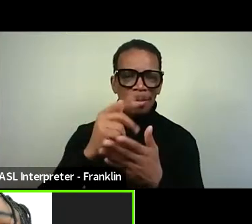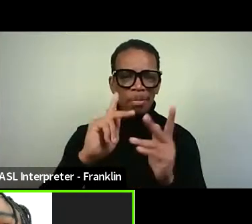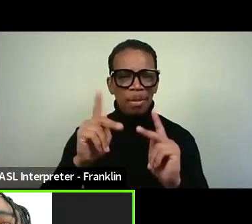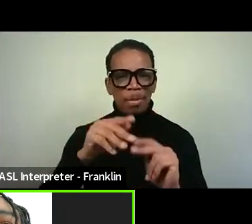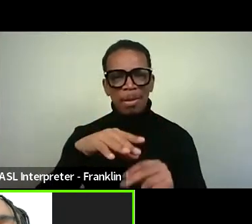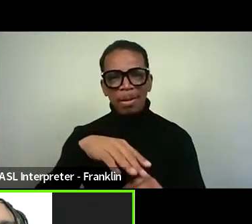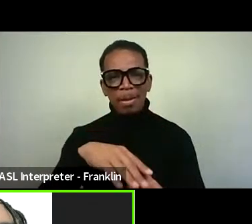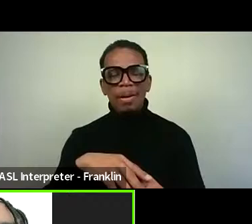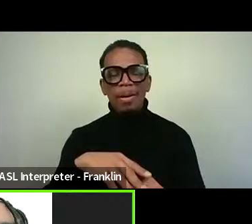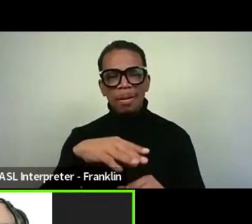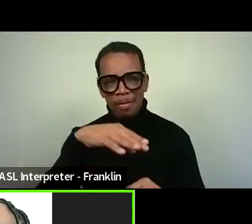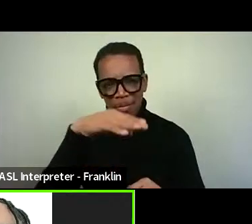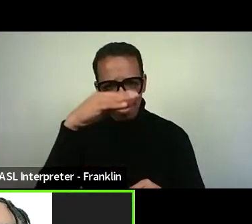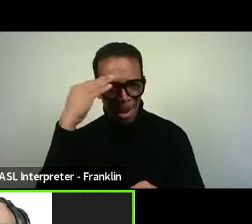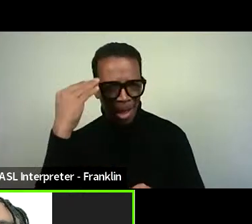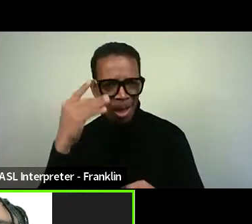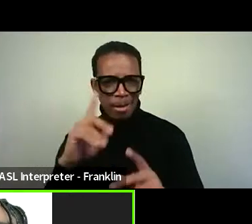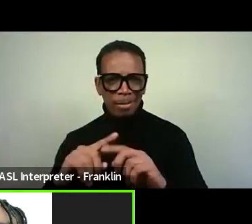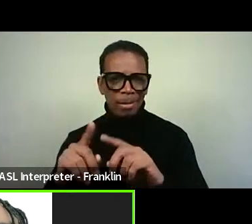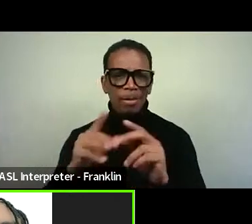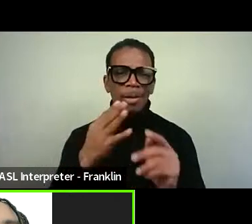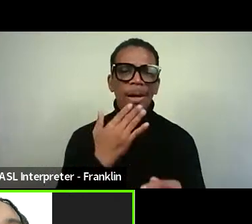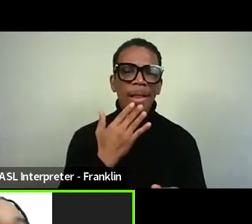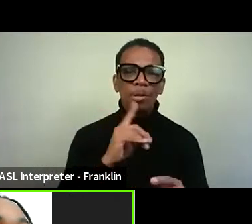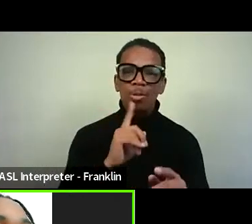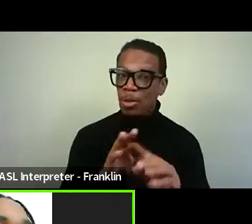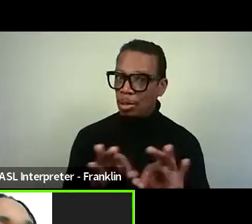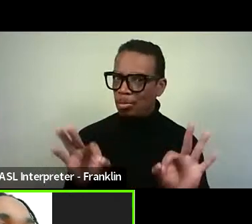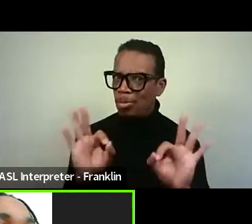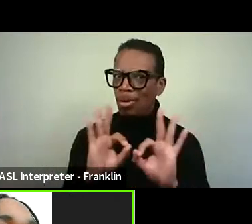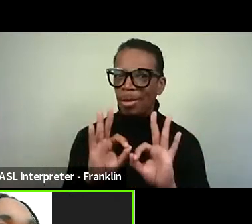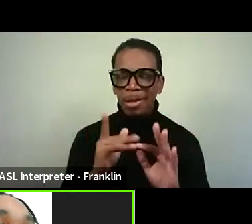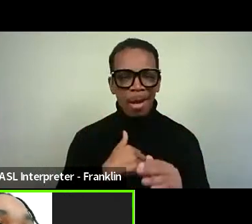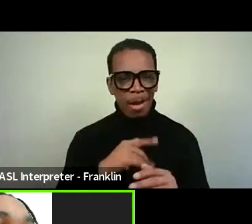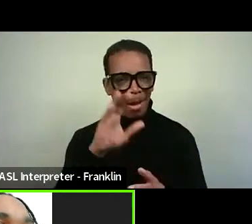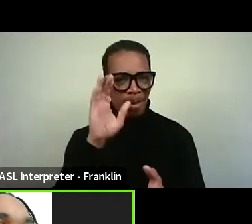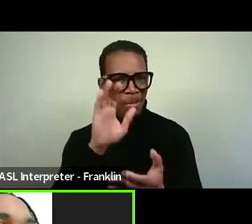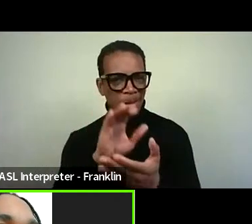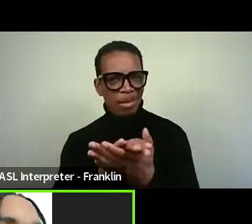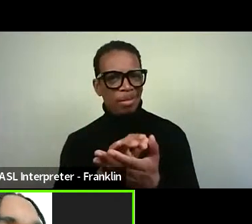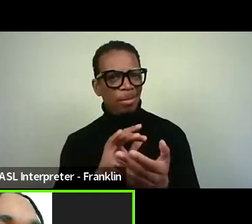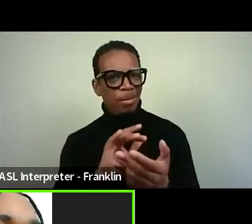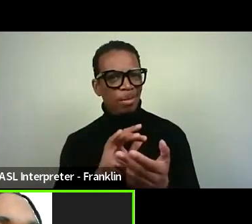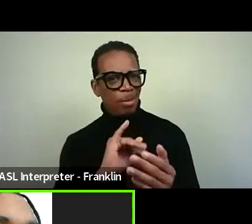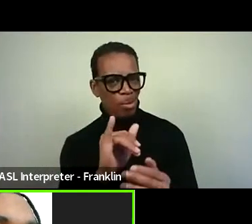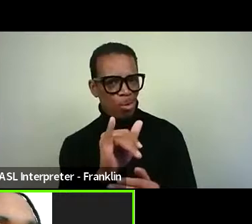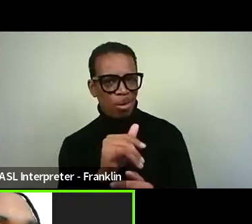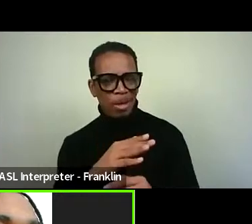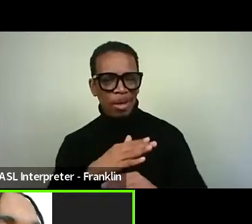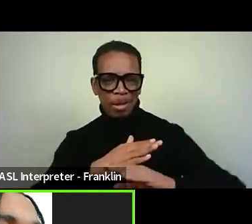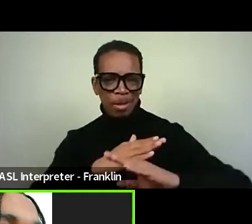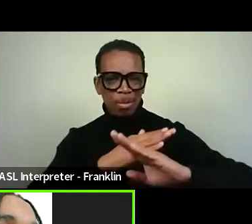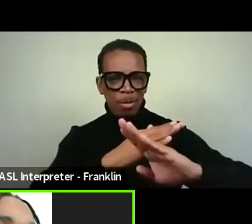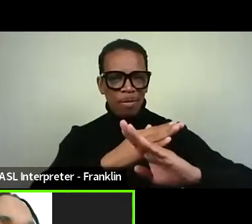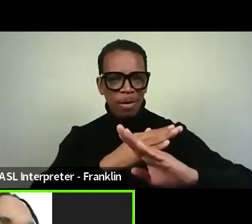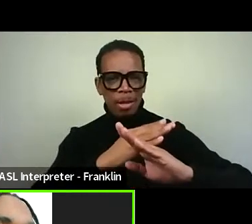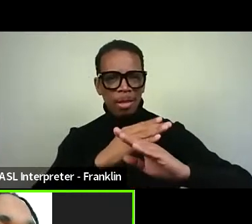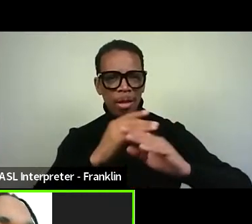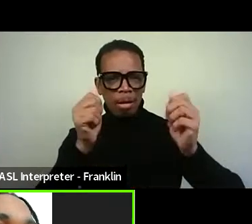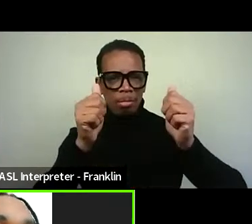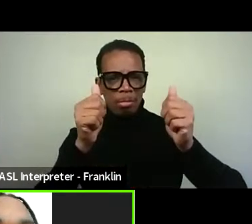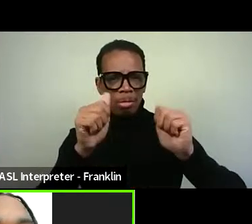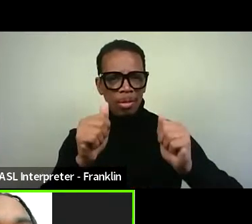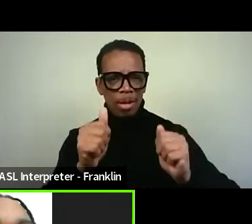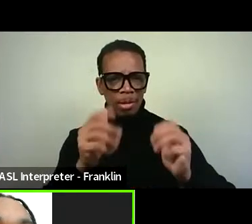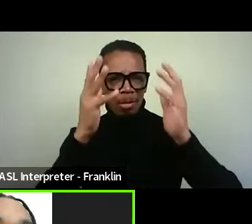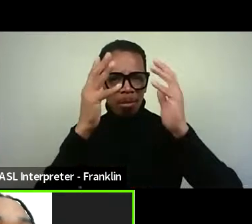are important, I believe to be able to not only prevent the drain and prevent the